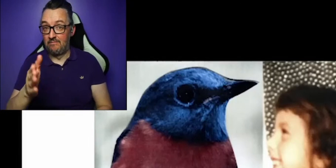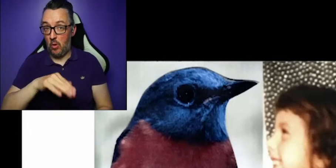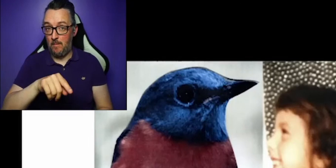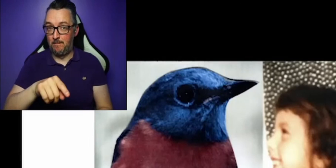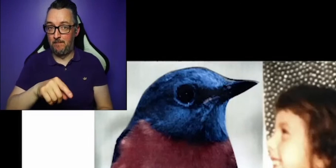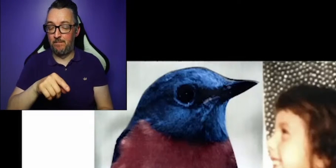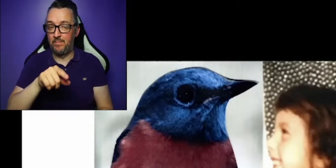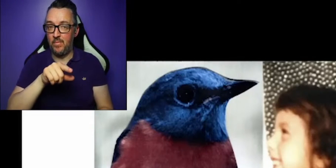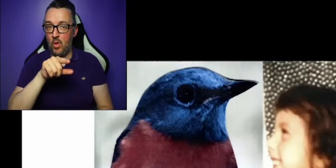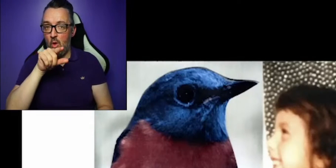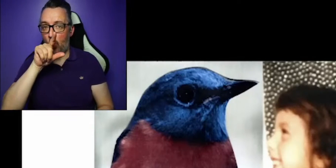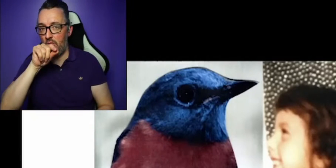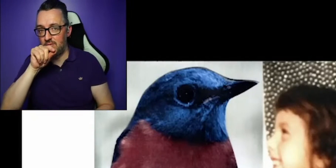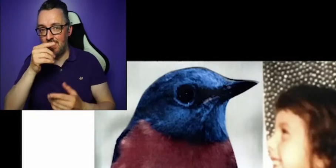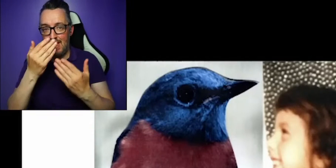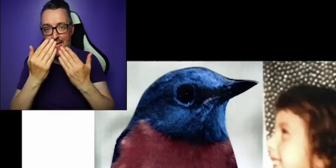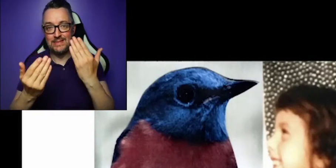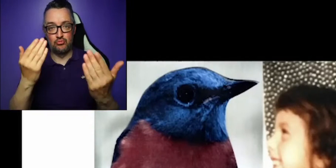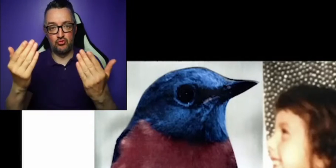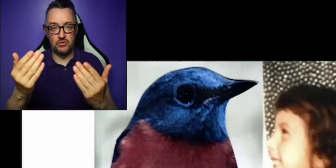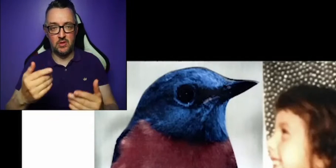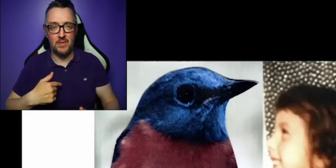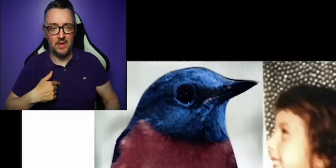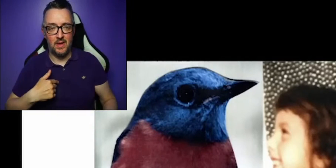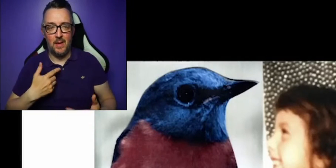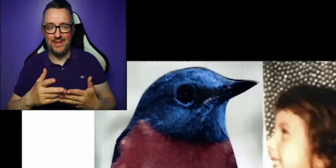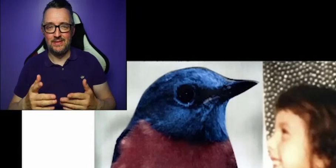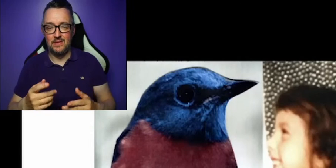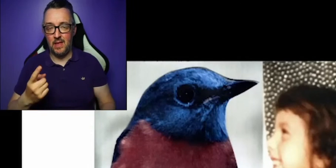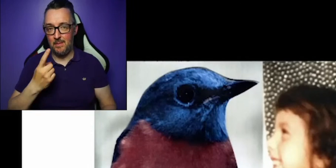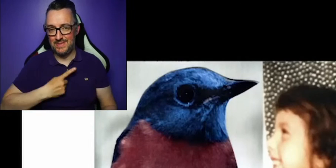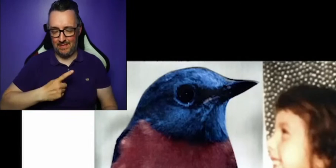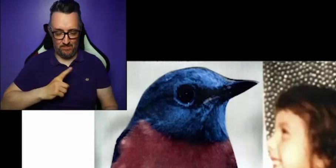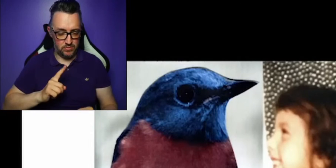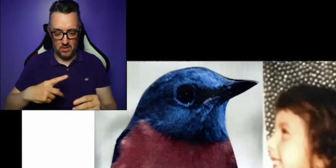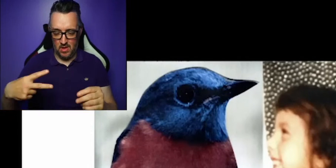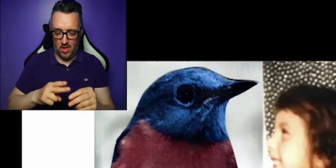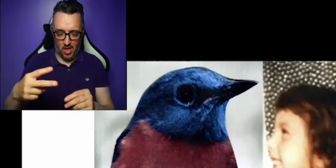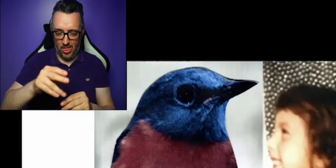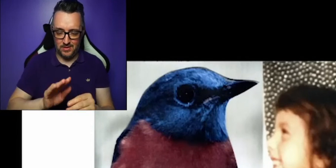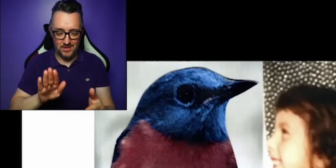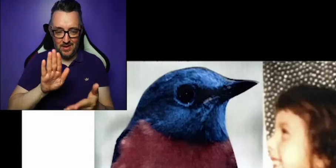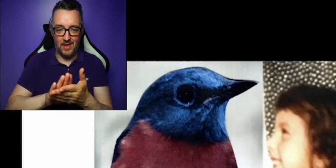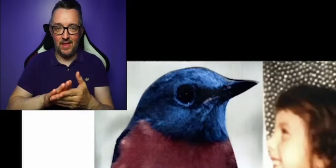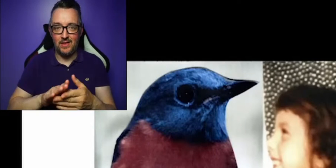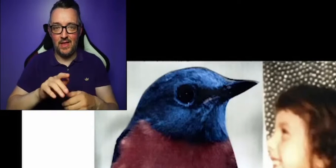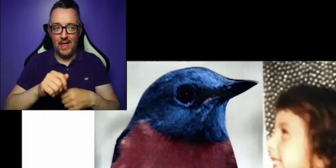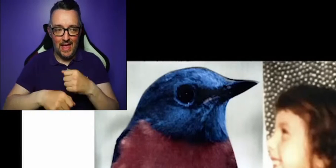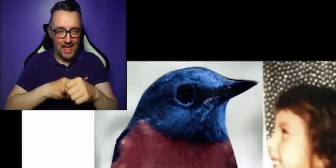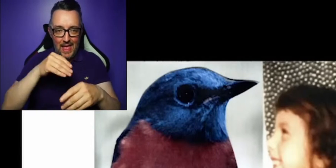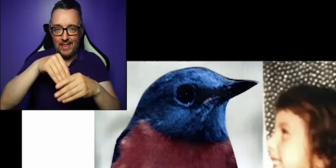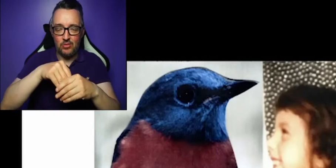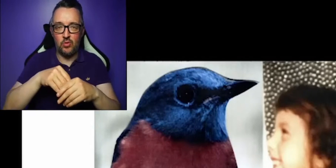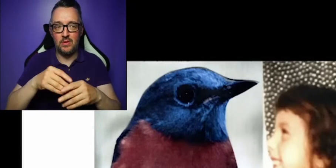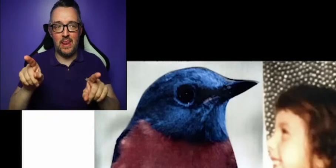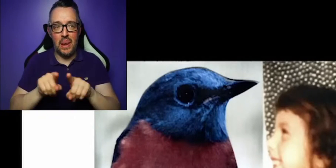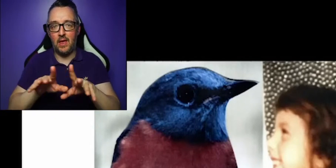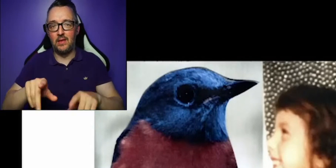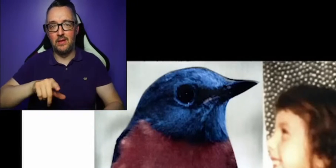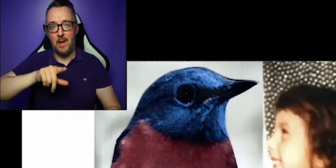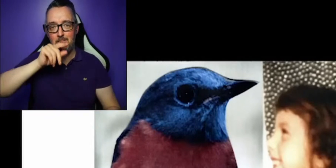that ornithology exhibition where I'd sort of collaged myself into bird forms, really.